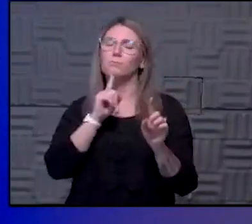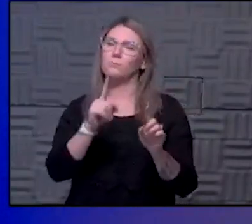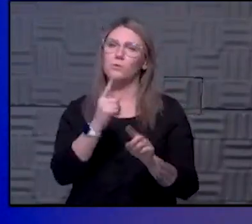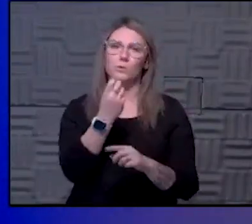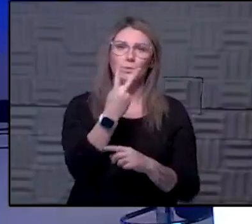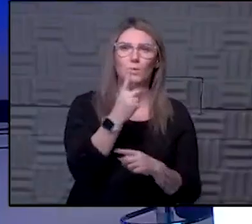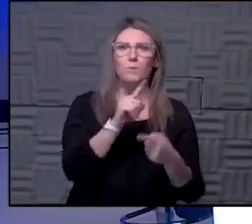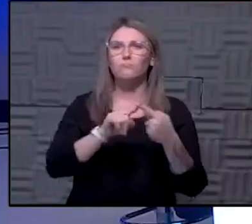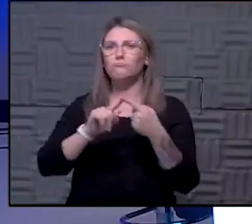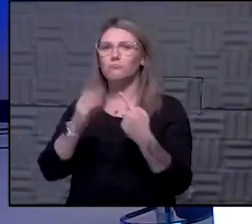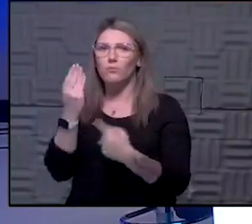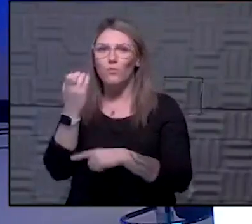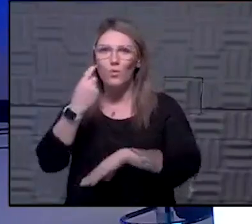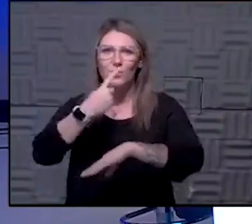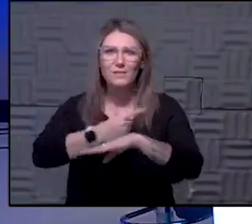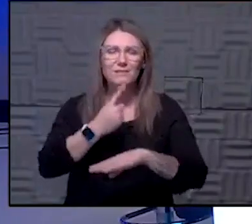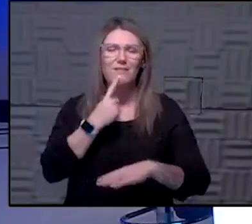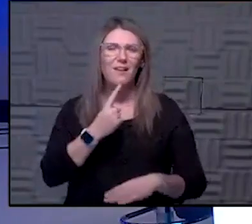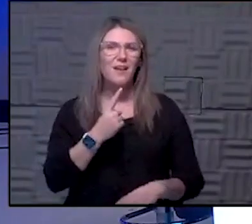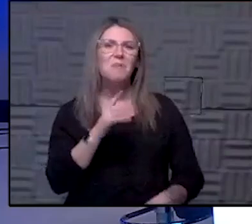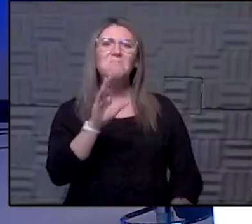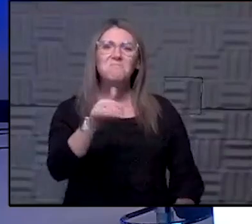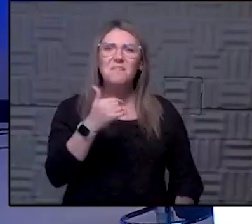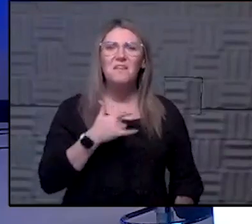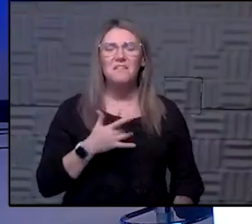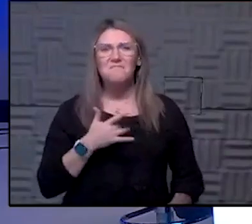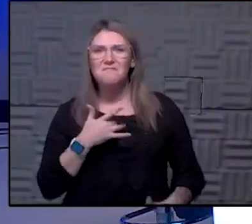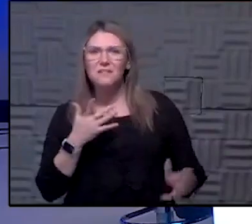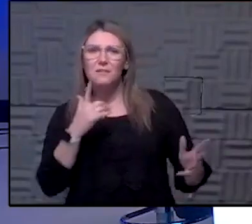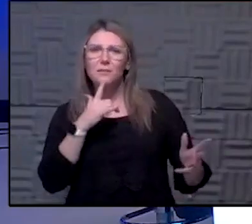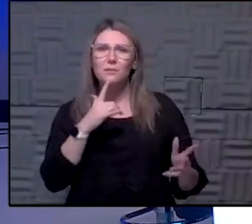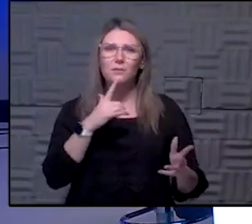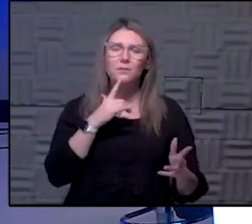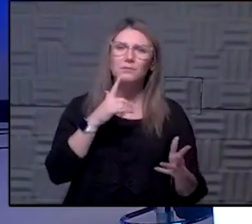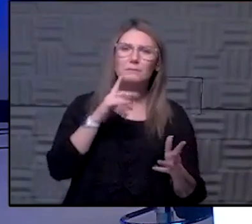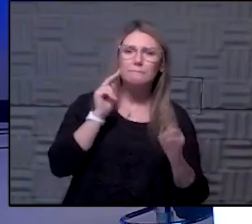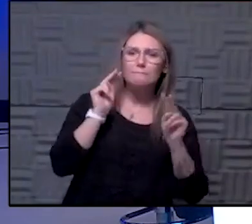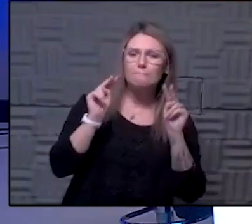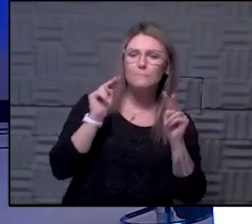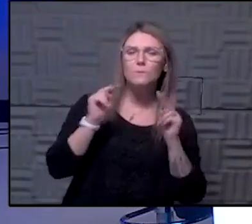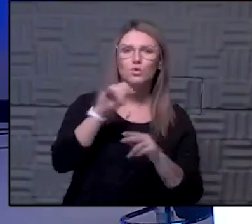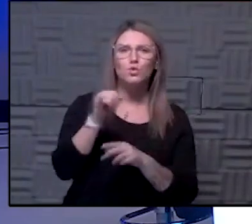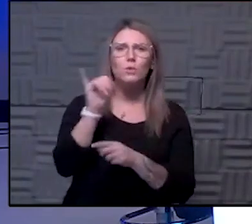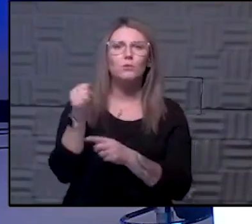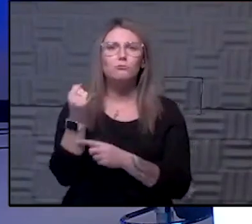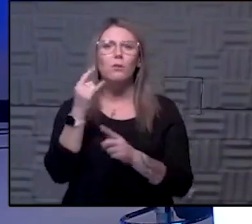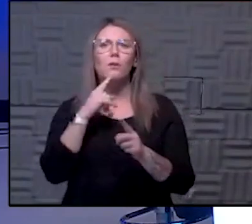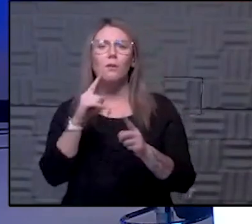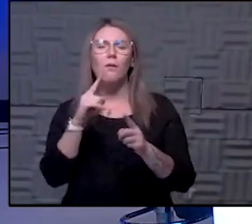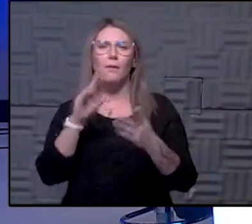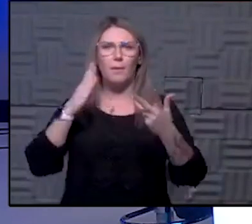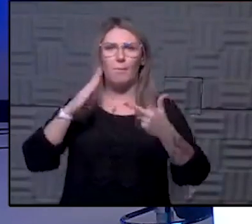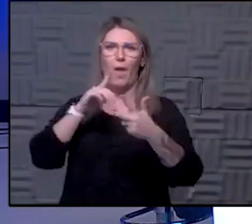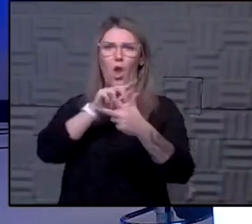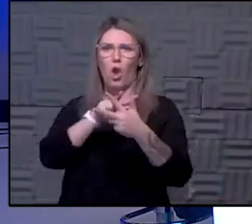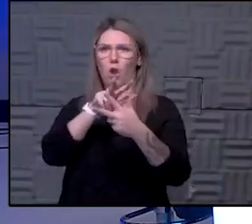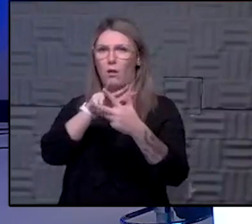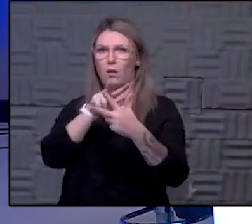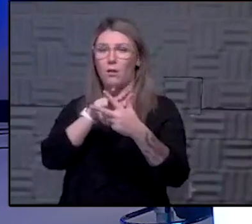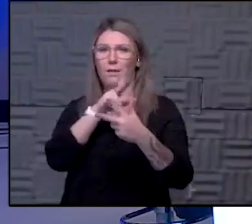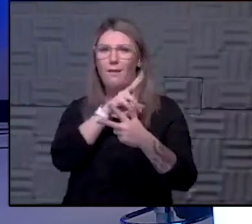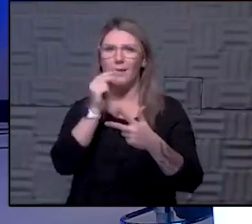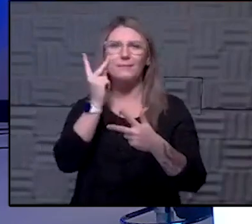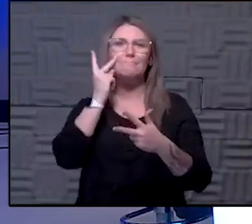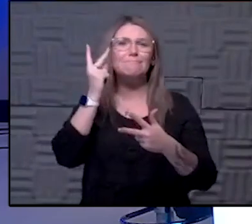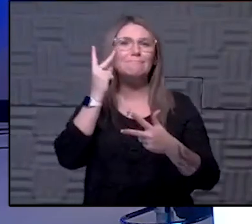mark. Hawkeye, I'm getting this sense as I look through try to wade through some of the J&J data and compare it with what we're seeing in Pfizer and Moderna, and looking at the Israeli study